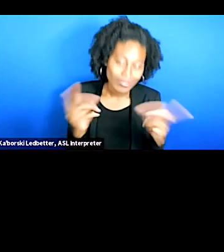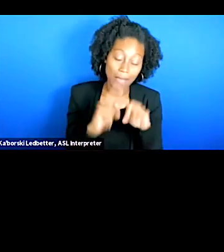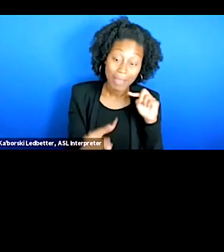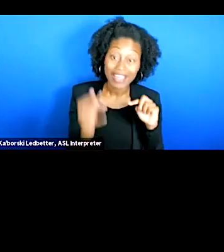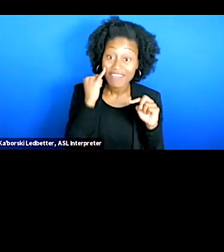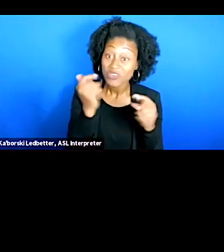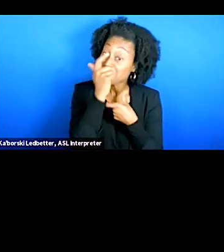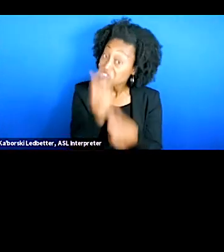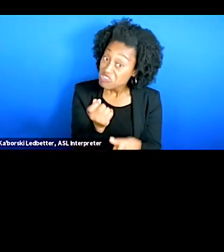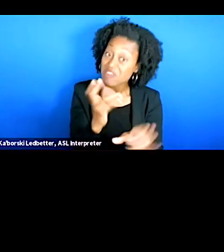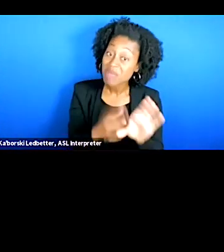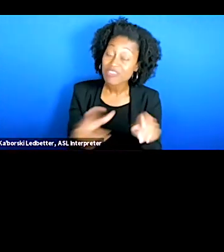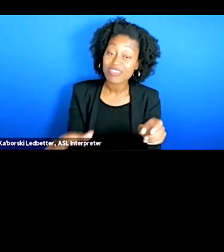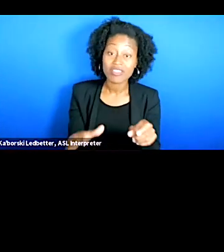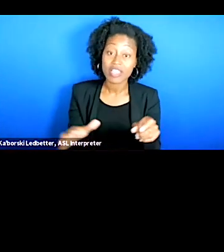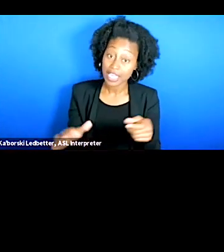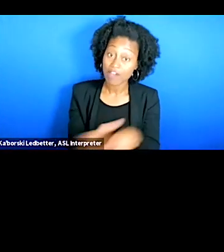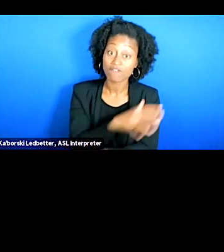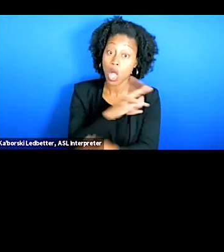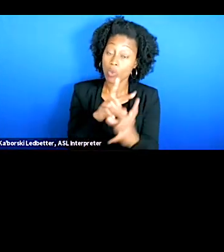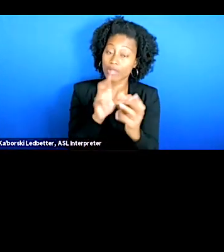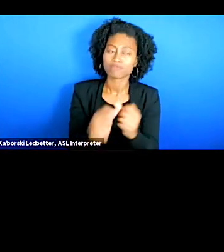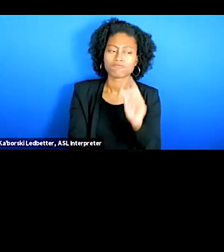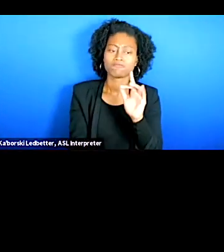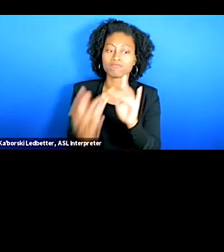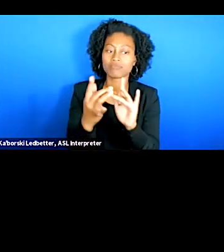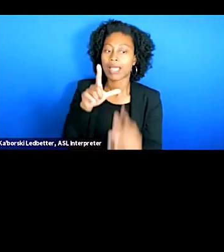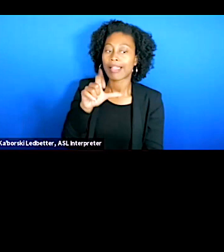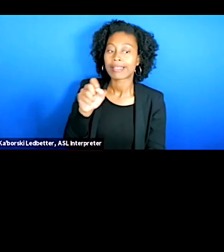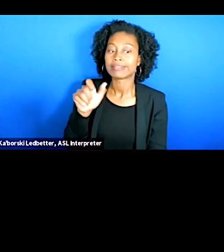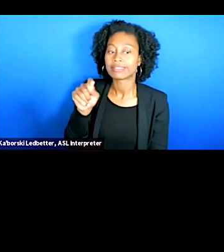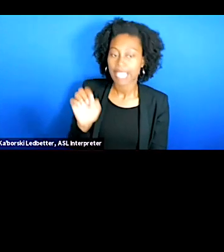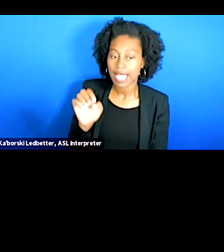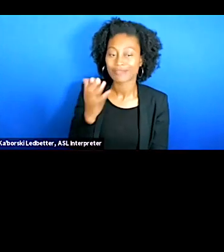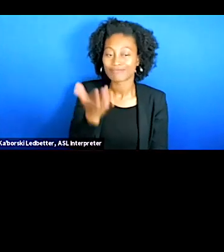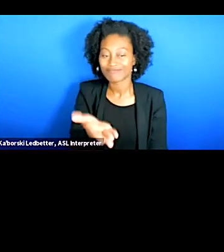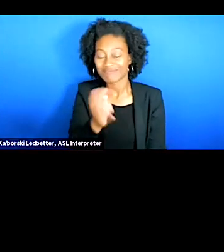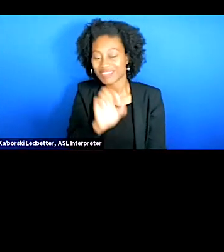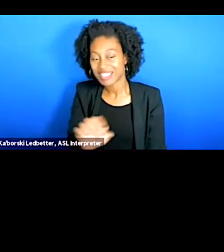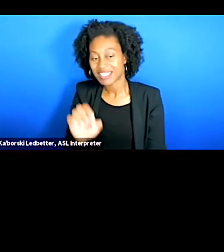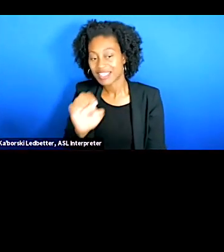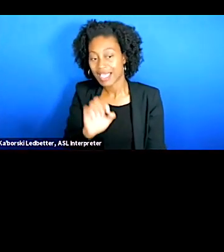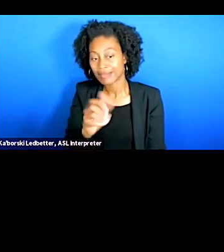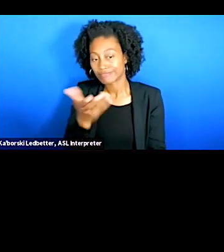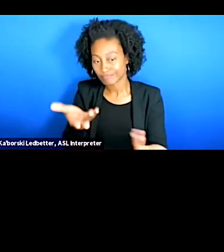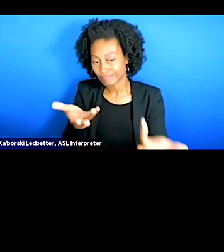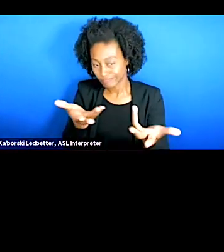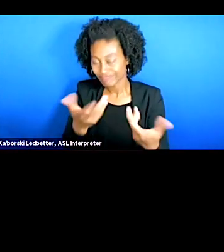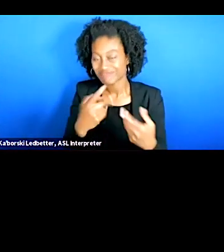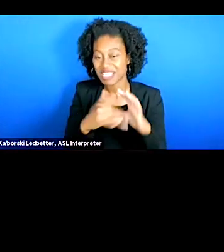in participating in a full-length workshop, please contact Lisette at the email address on the screen.